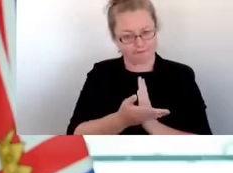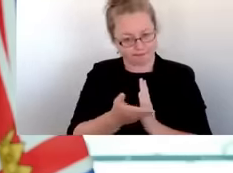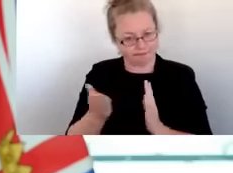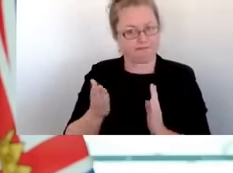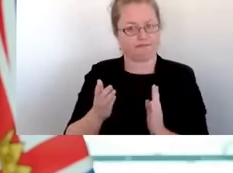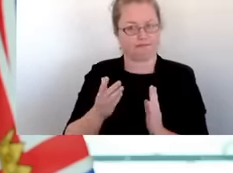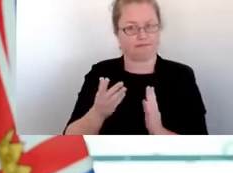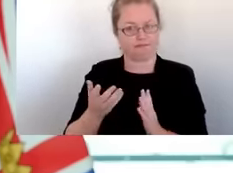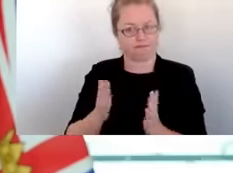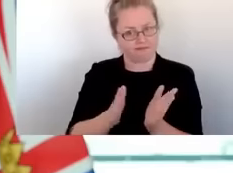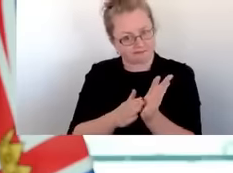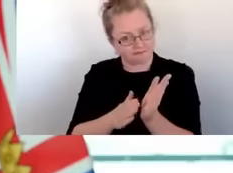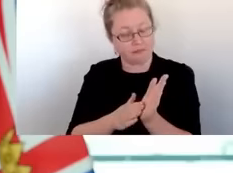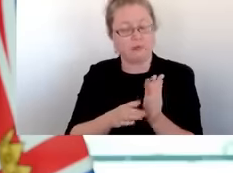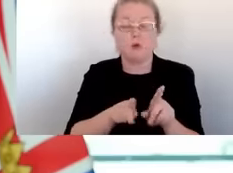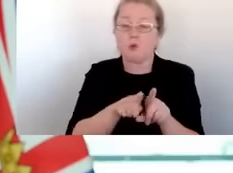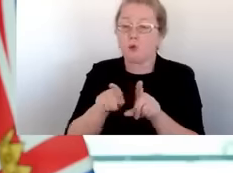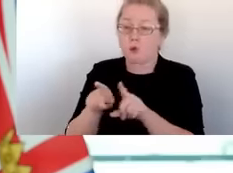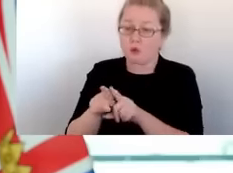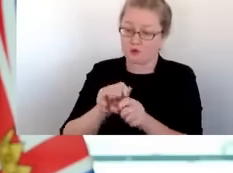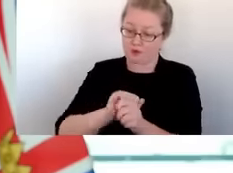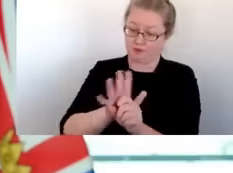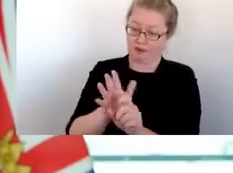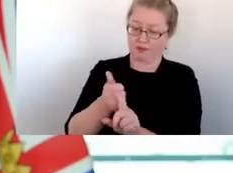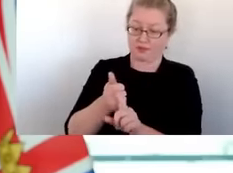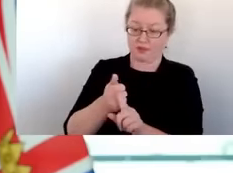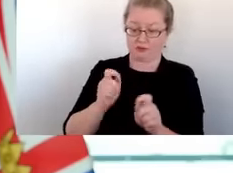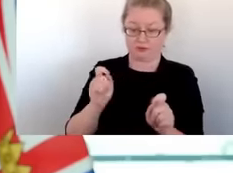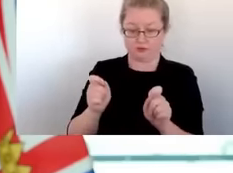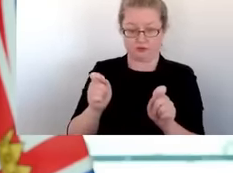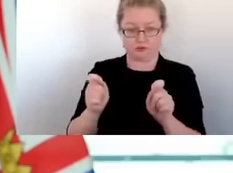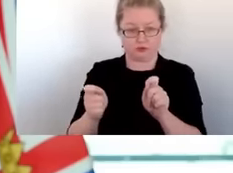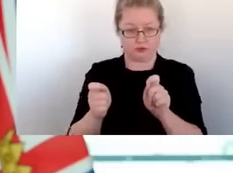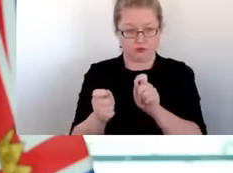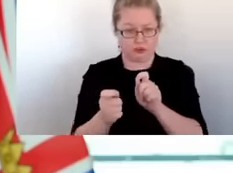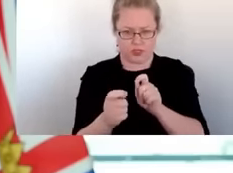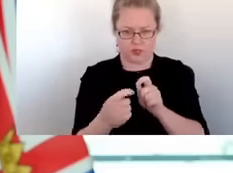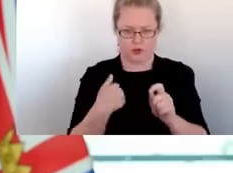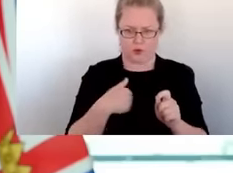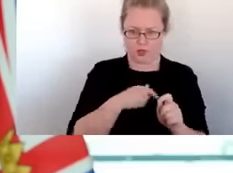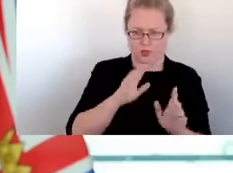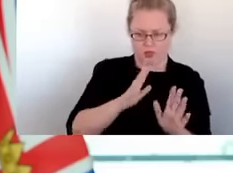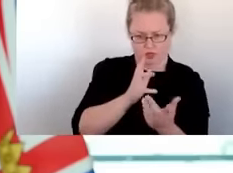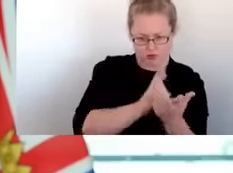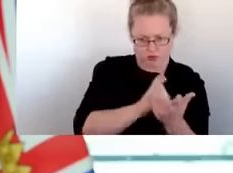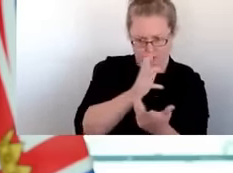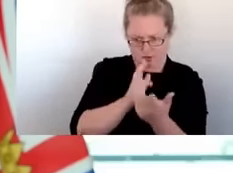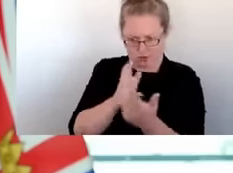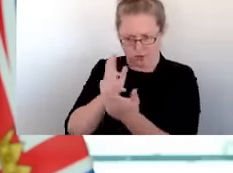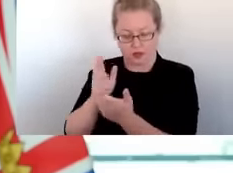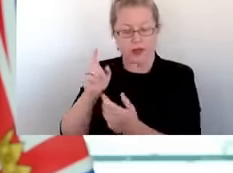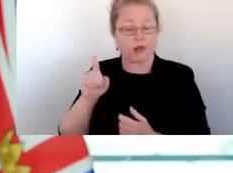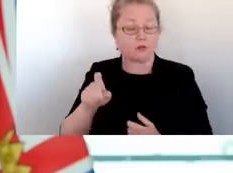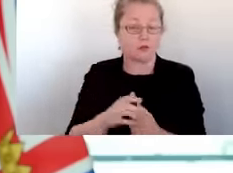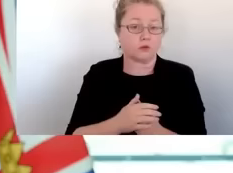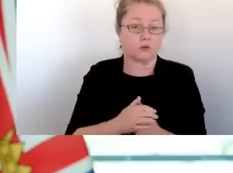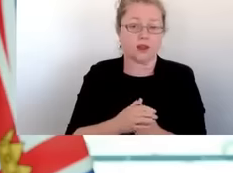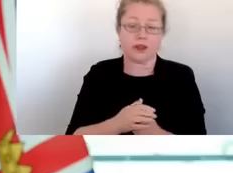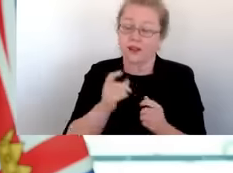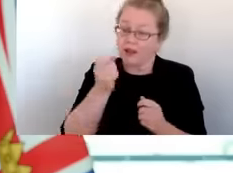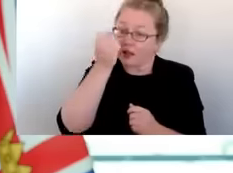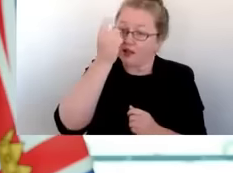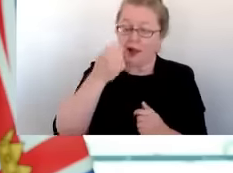changed as well, and that has changed what we've had to do. But we need to keep it up to be certain we are protecting